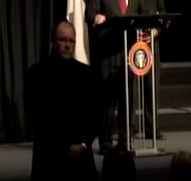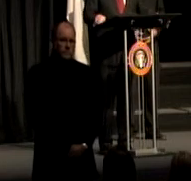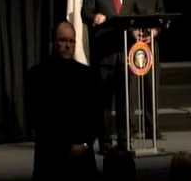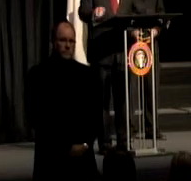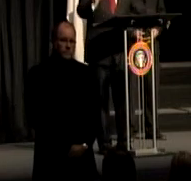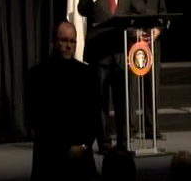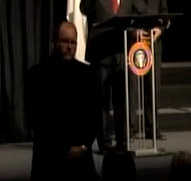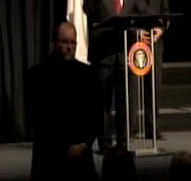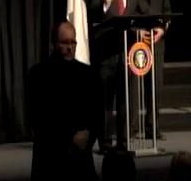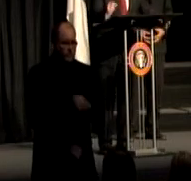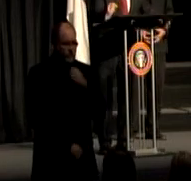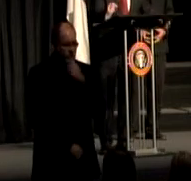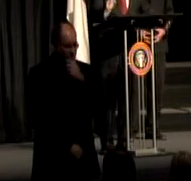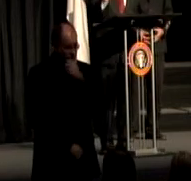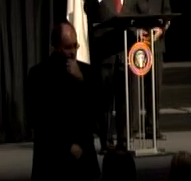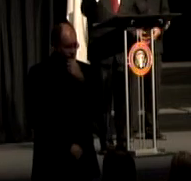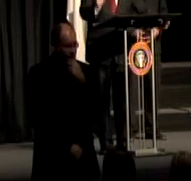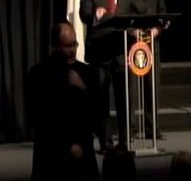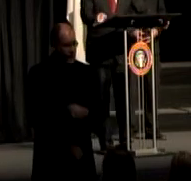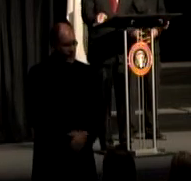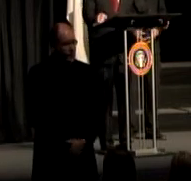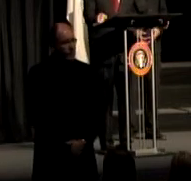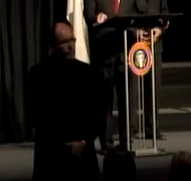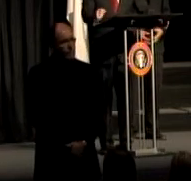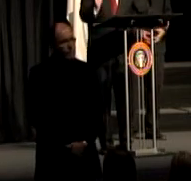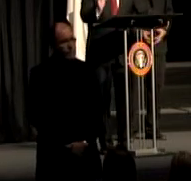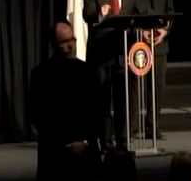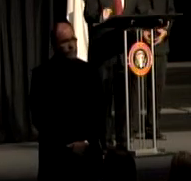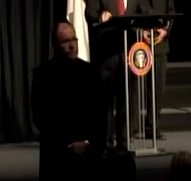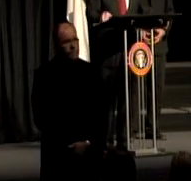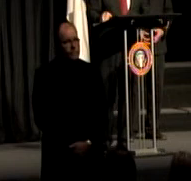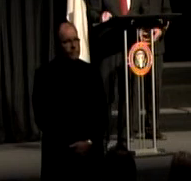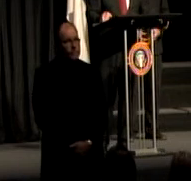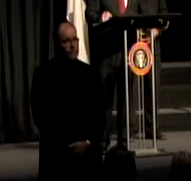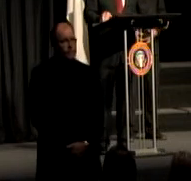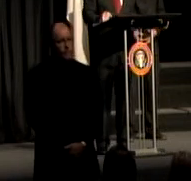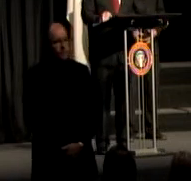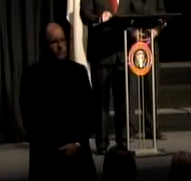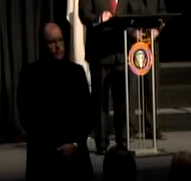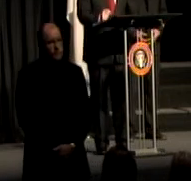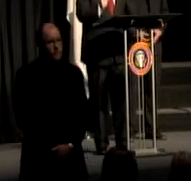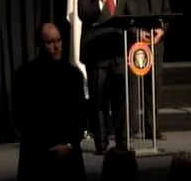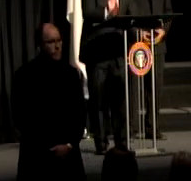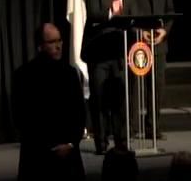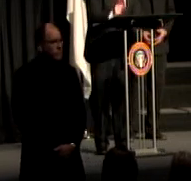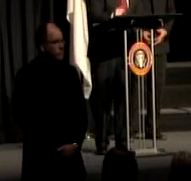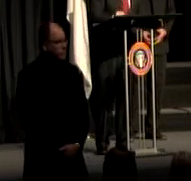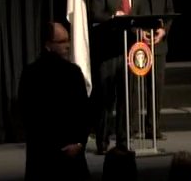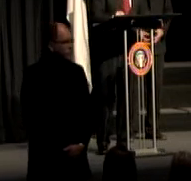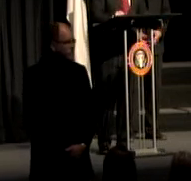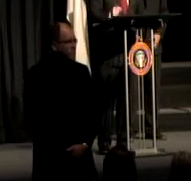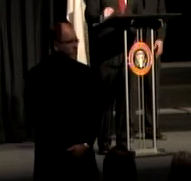we're going to do it because we need to do it we're compelled to do it I am